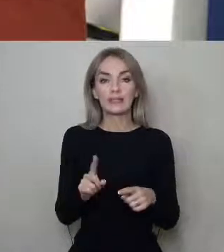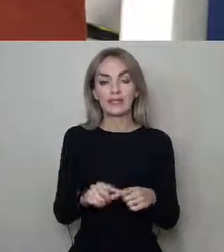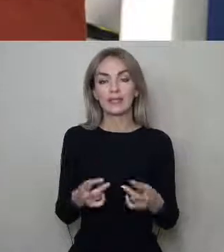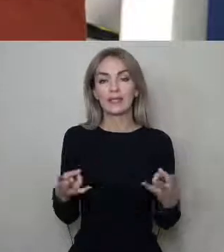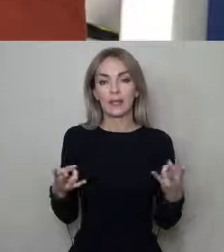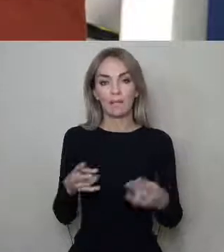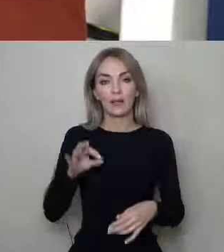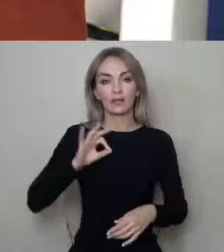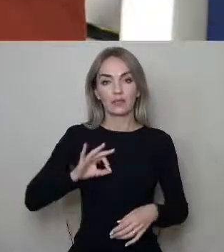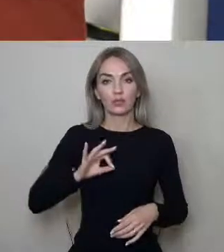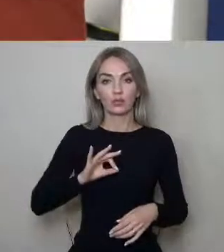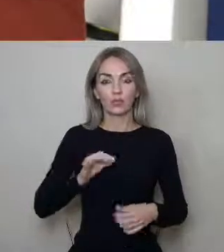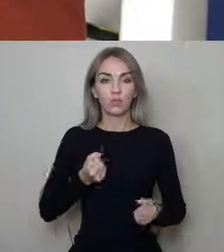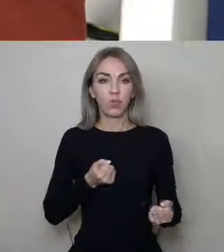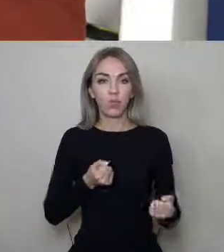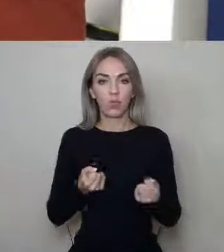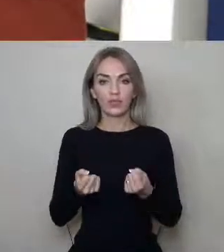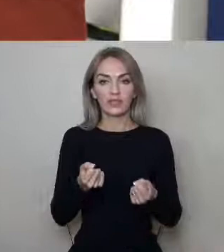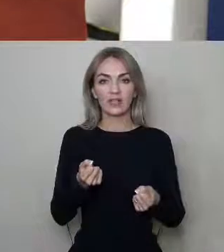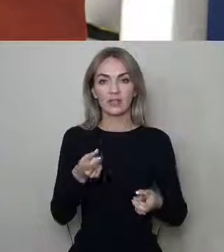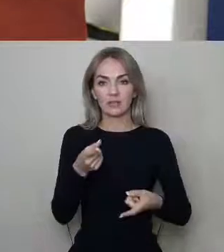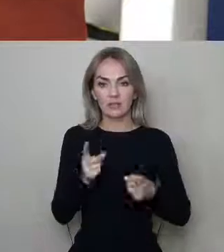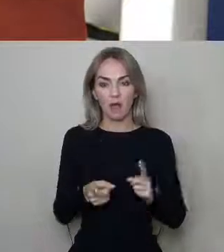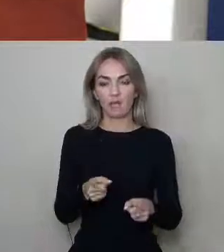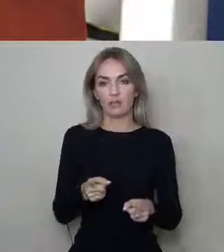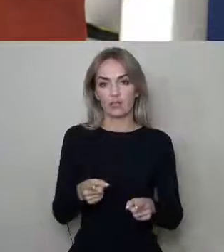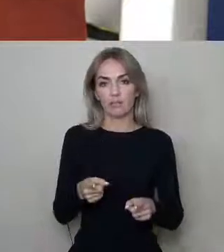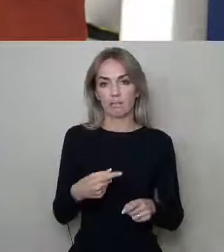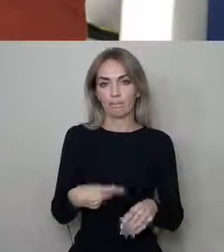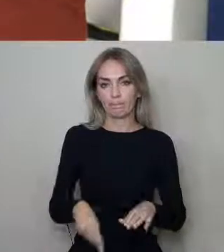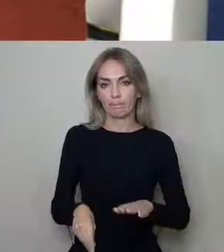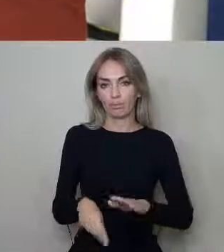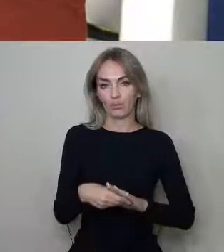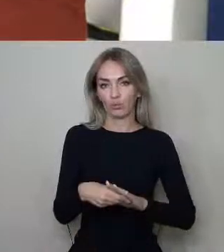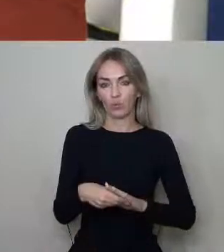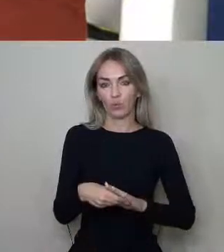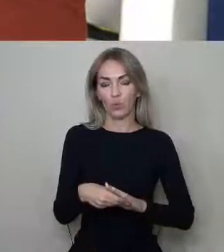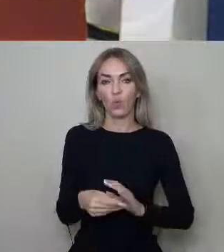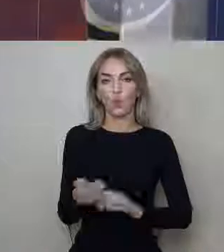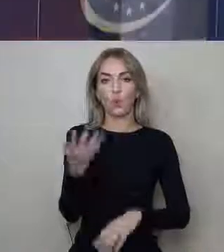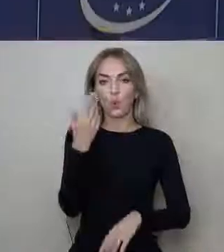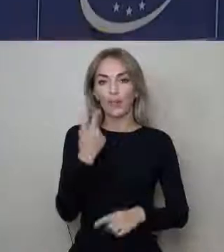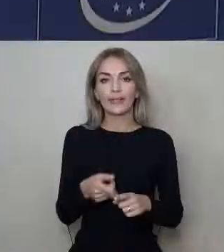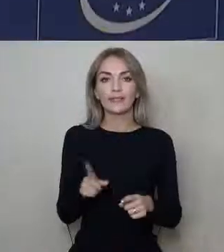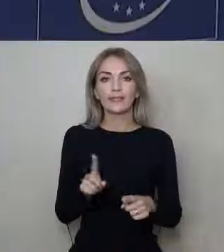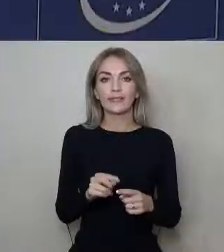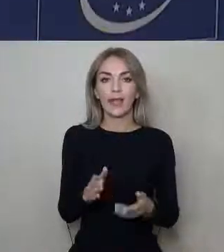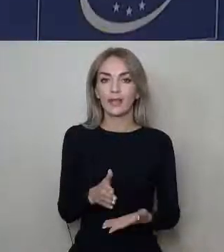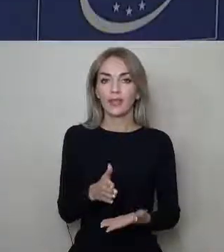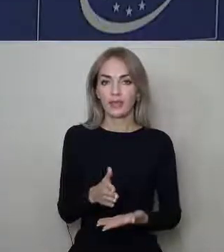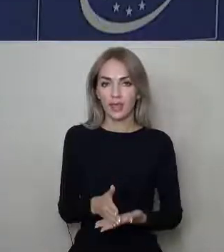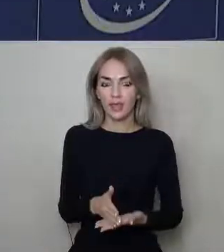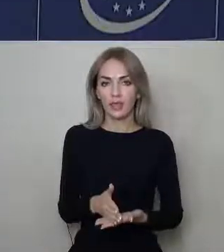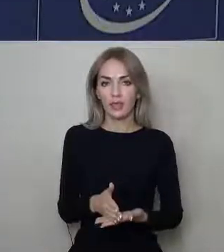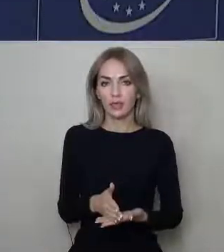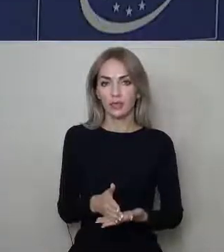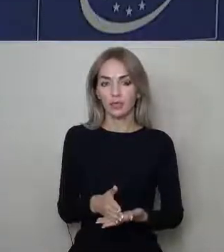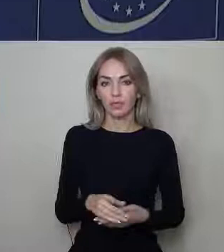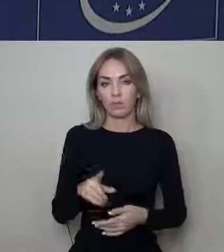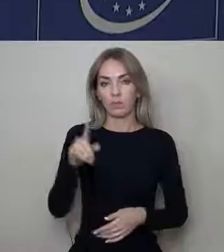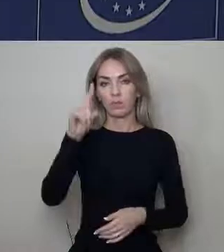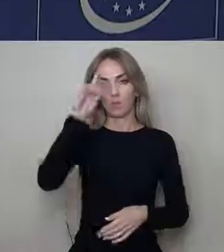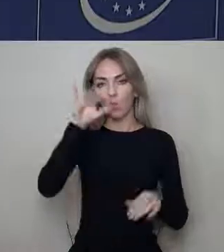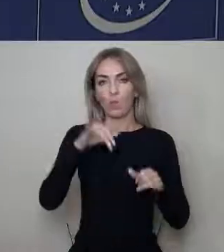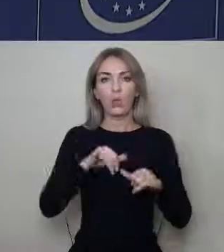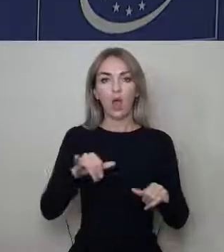this provision should be applied to count real bribing of